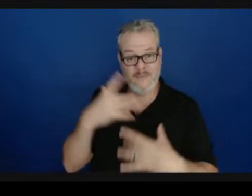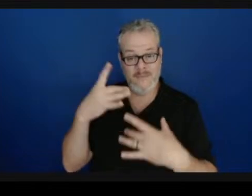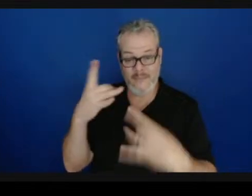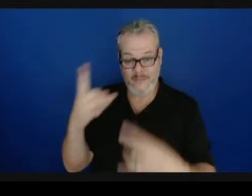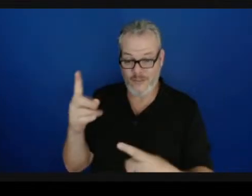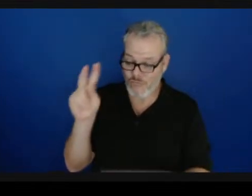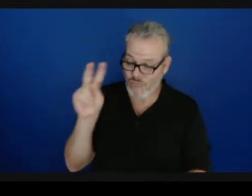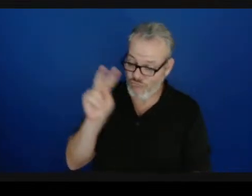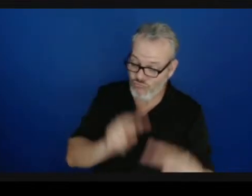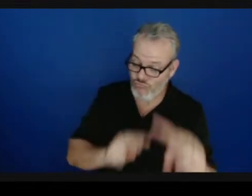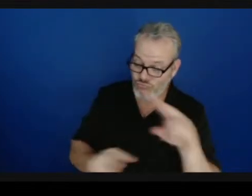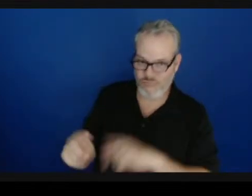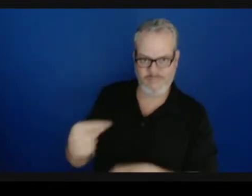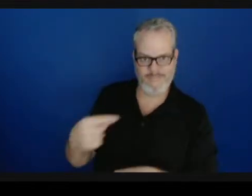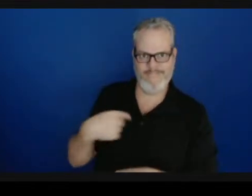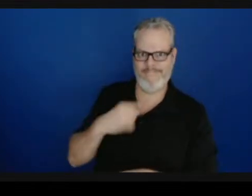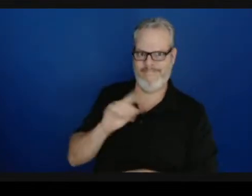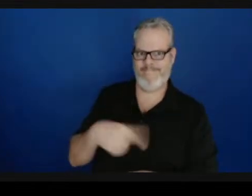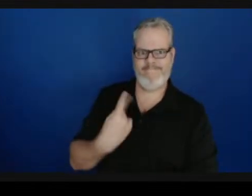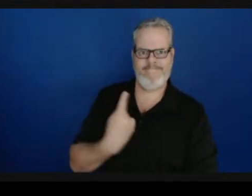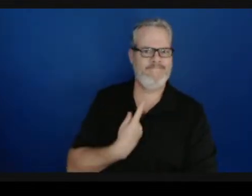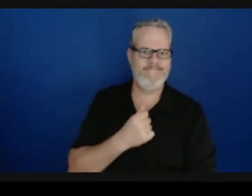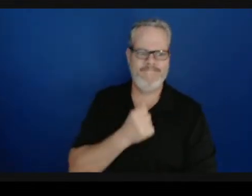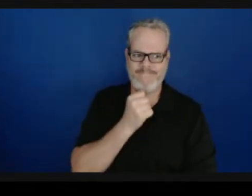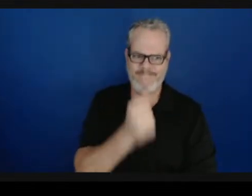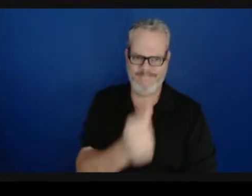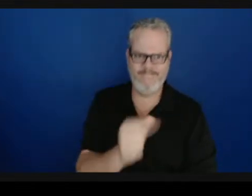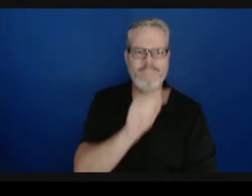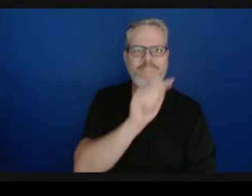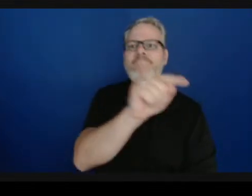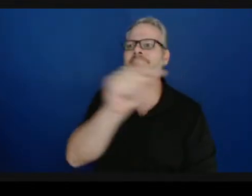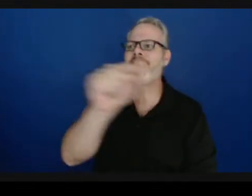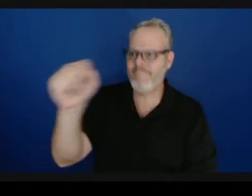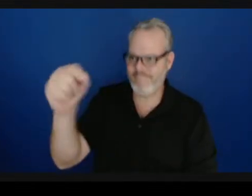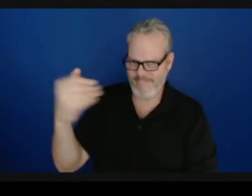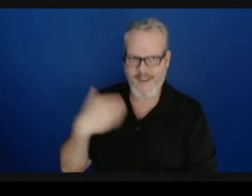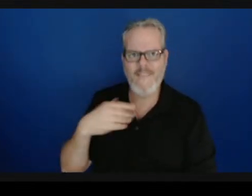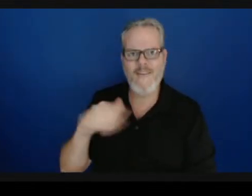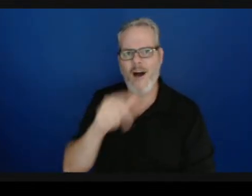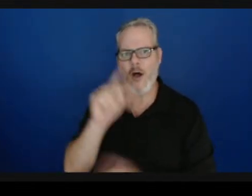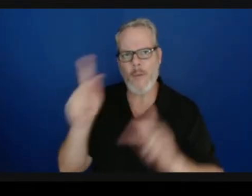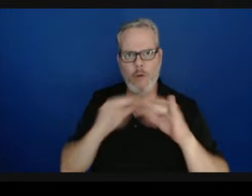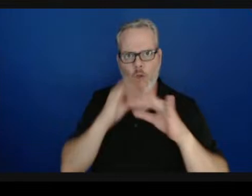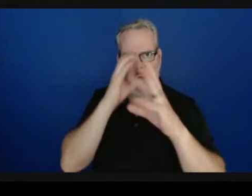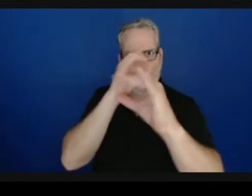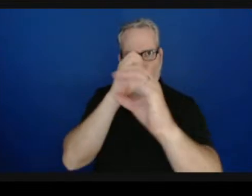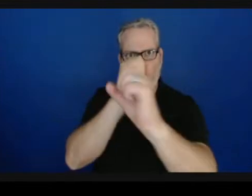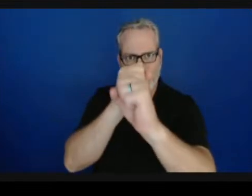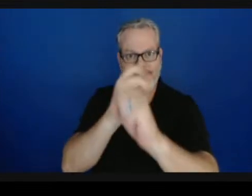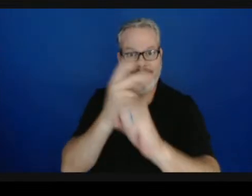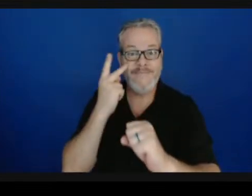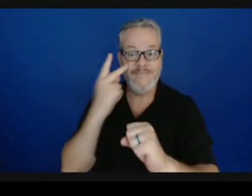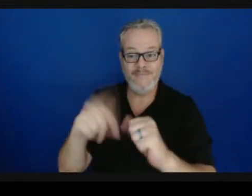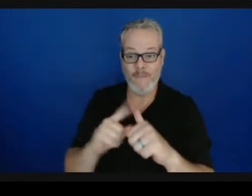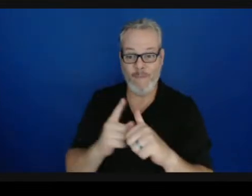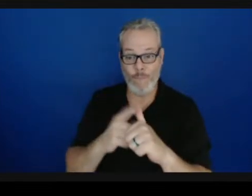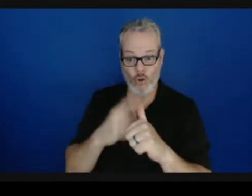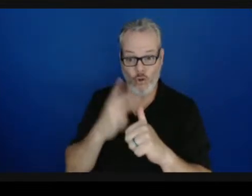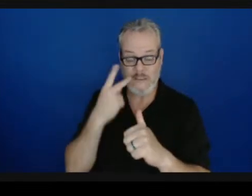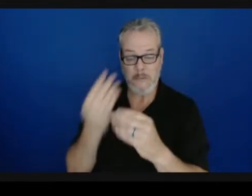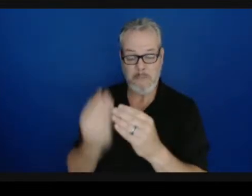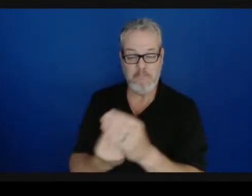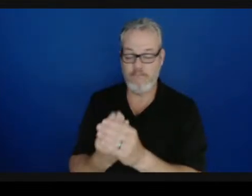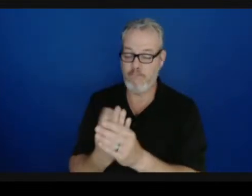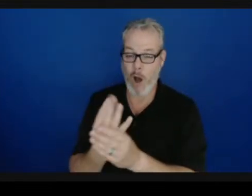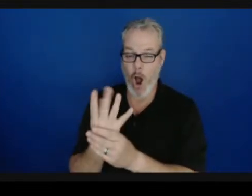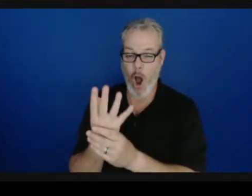the only one interested in this, right? So there's that very first dribble down. You see that at first there's a bigger volume on